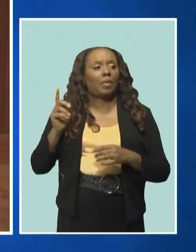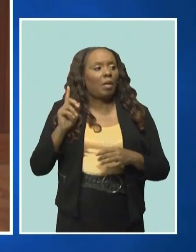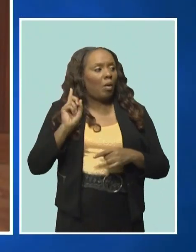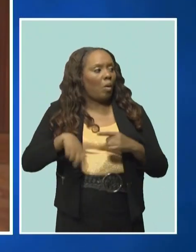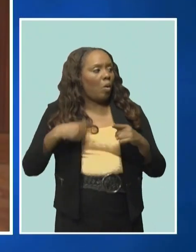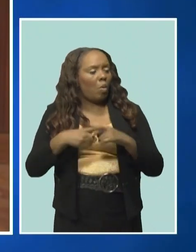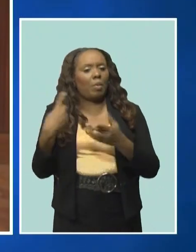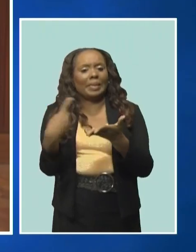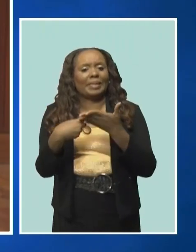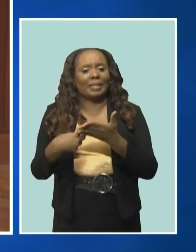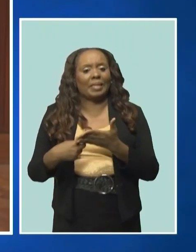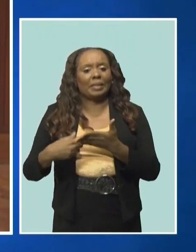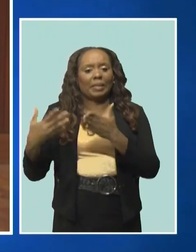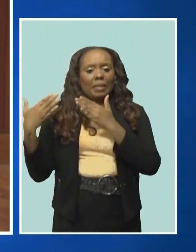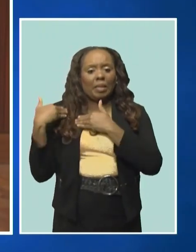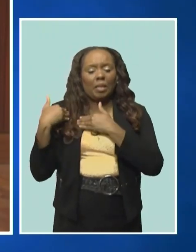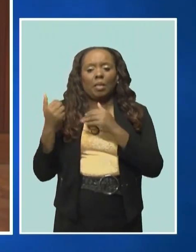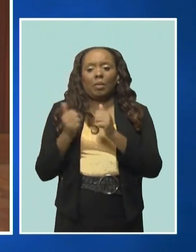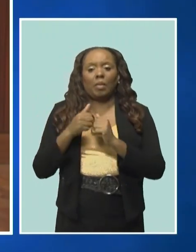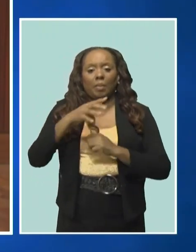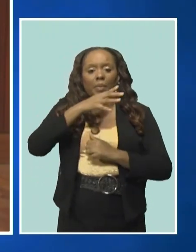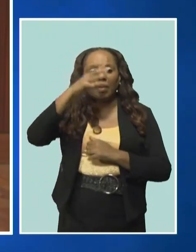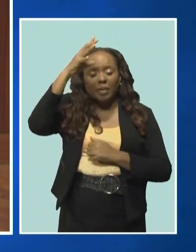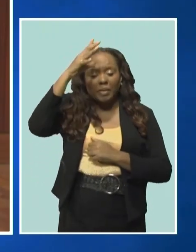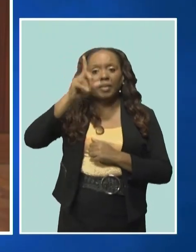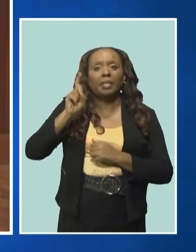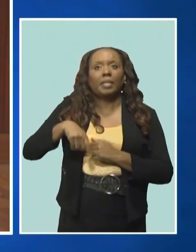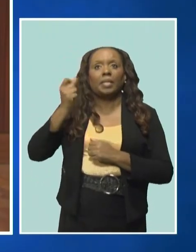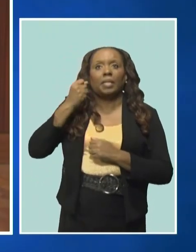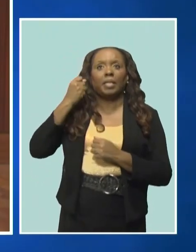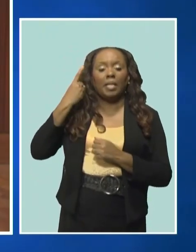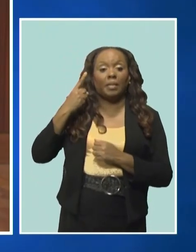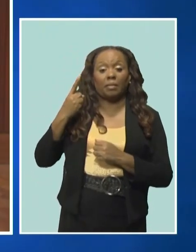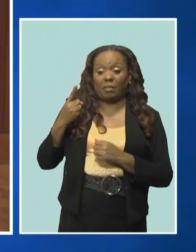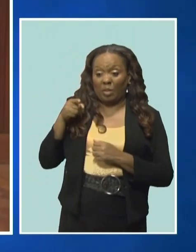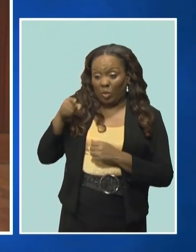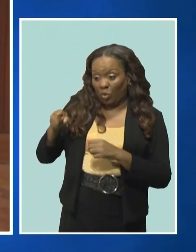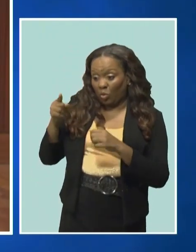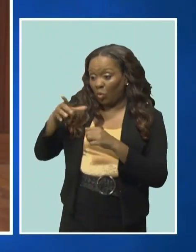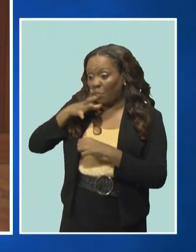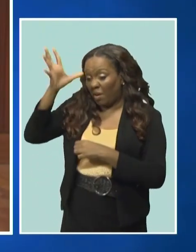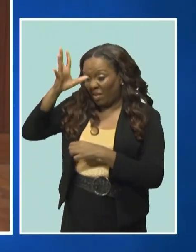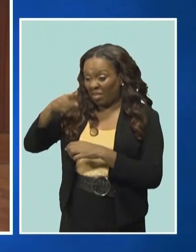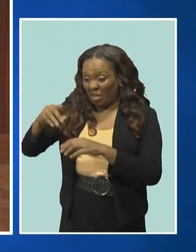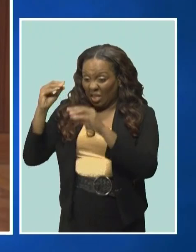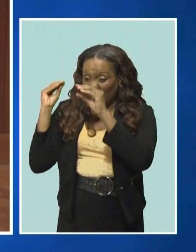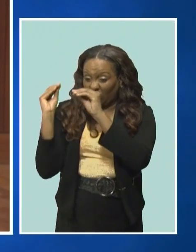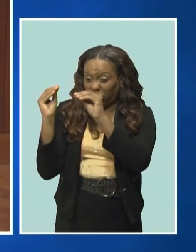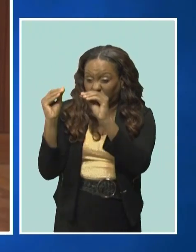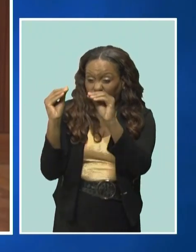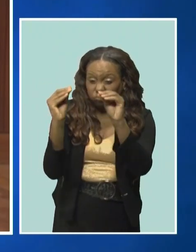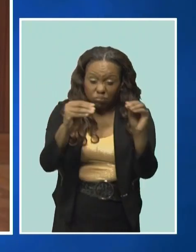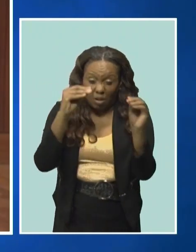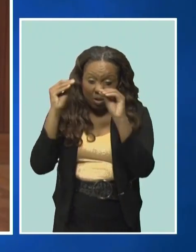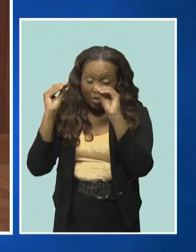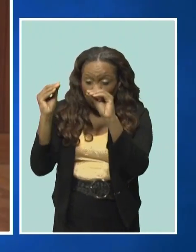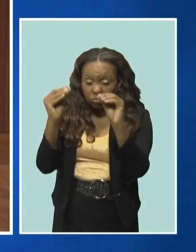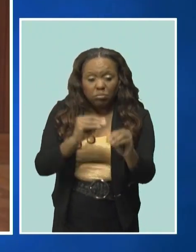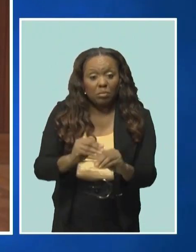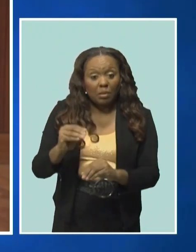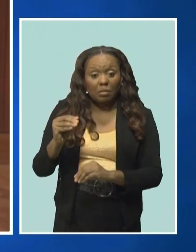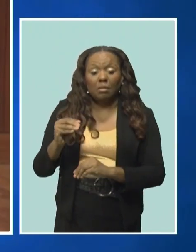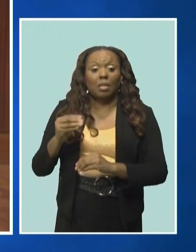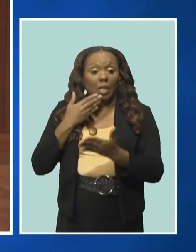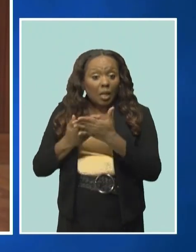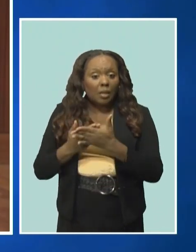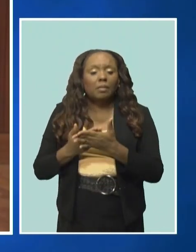for parents, parents have to understand that what you pour into a child, if it is predominantly good, that is what comes